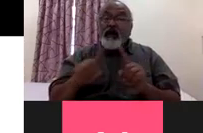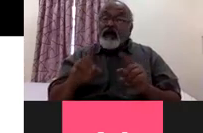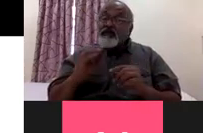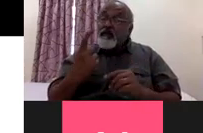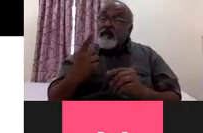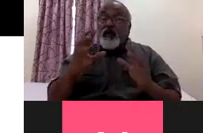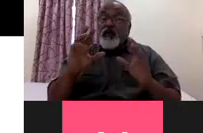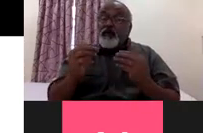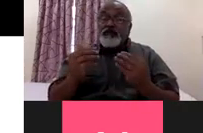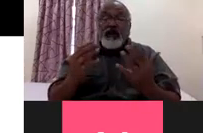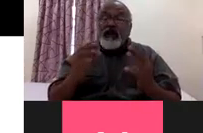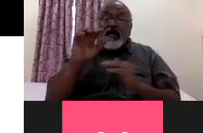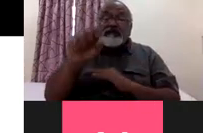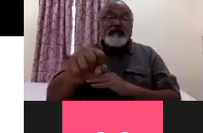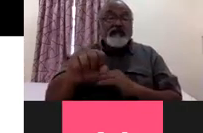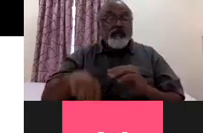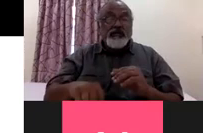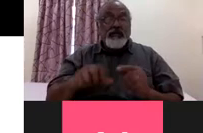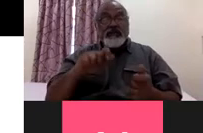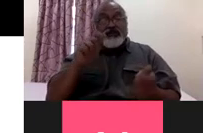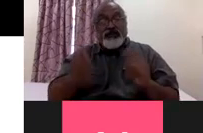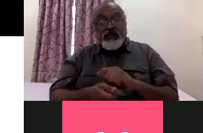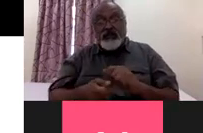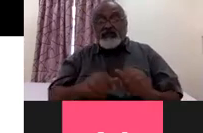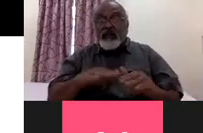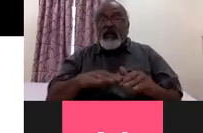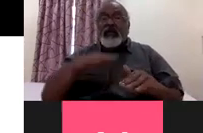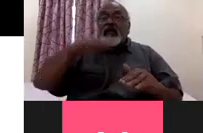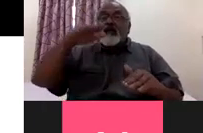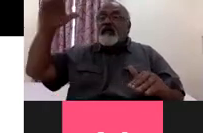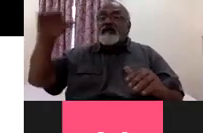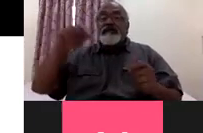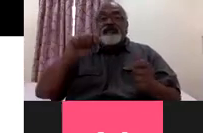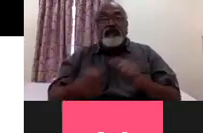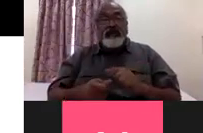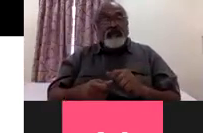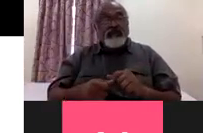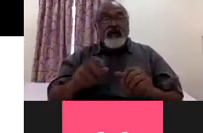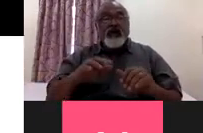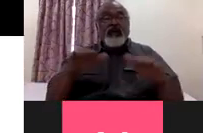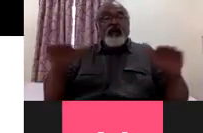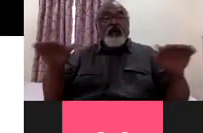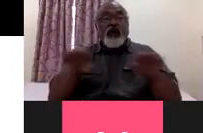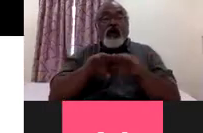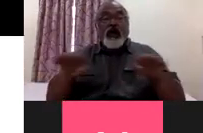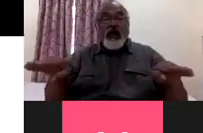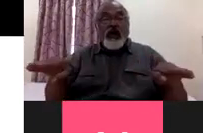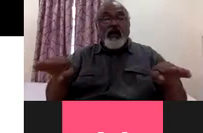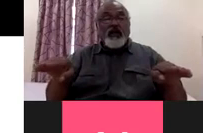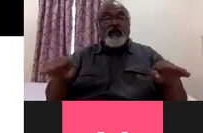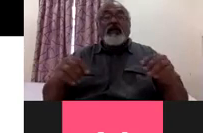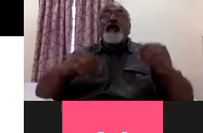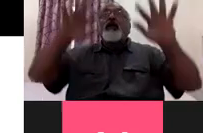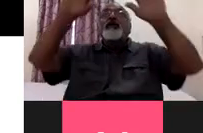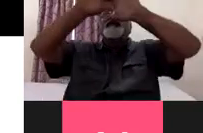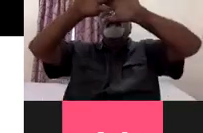access. But if I change the height of the stool so that everyone gets, or if I create and gets an opportunity to view the game, or